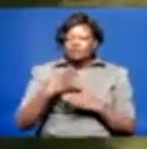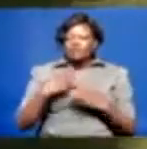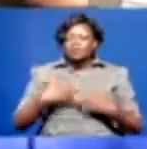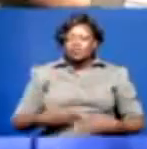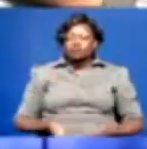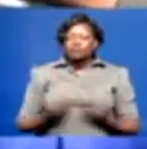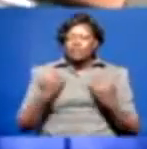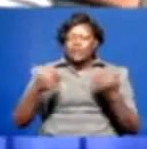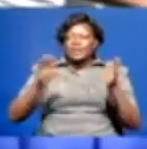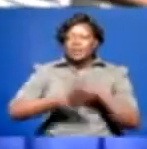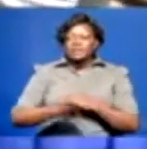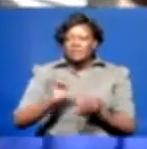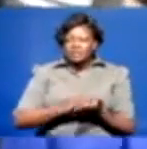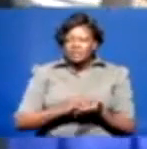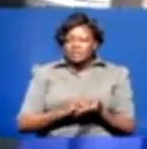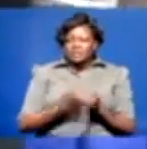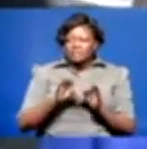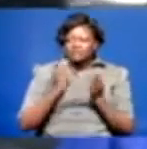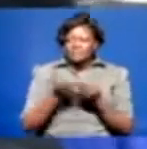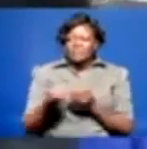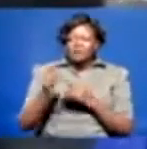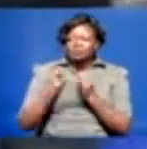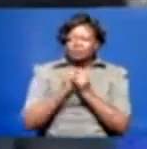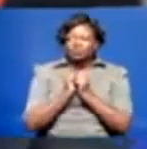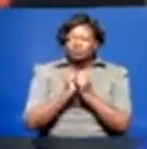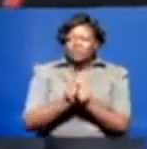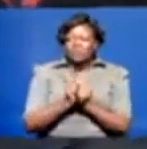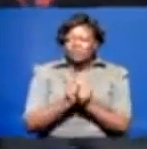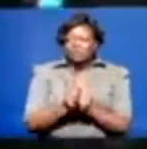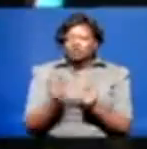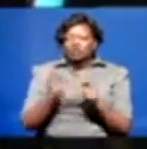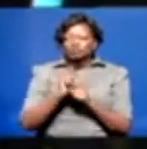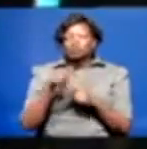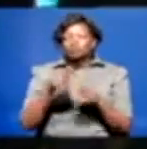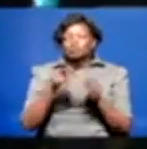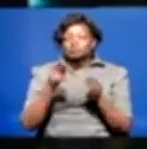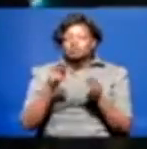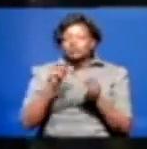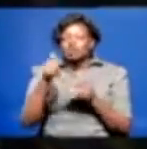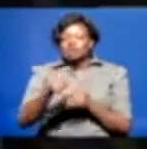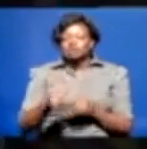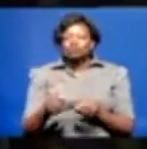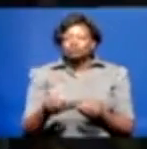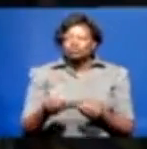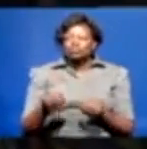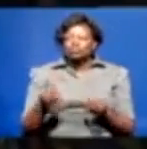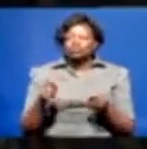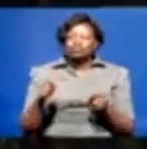reburied, both families come together and try to use alternative dispute resolution.